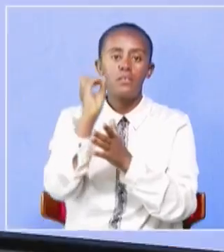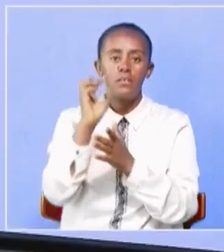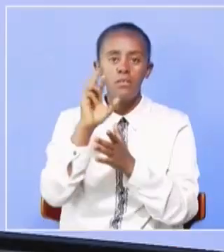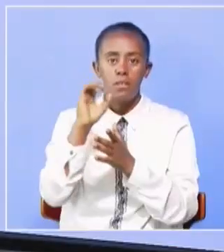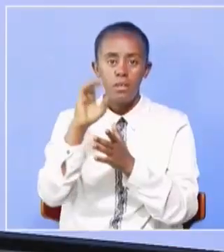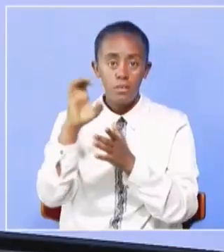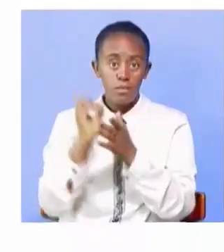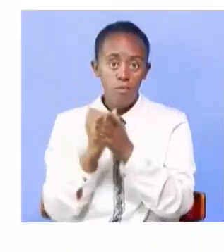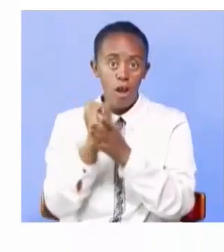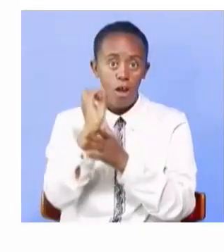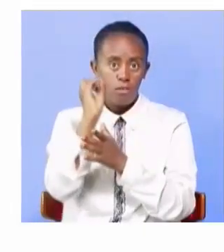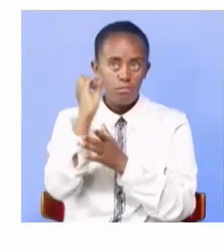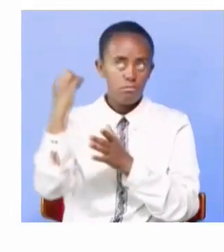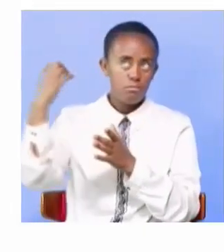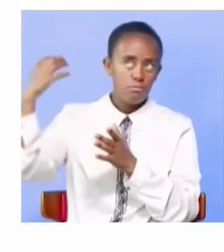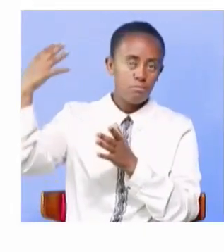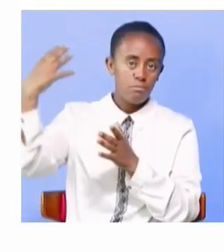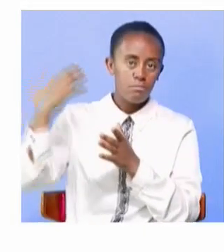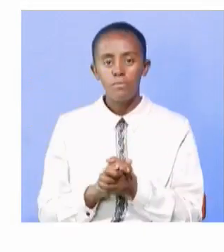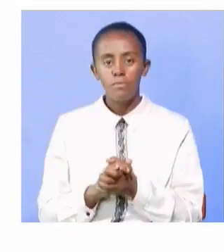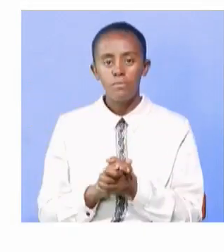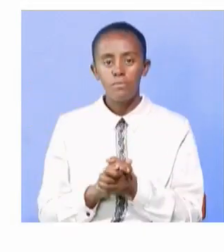And the last one,